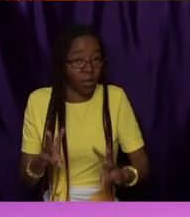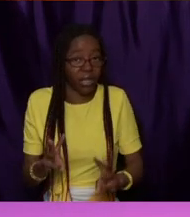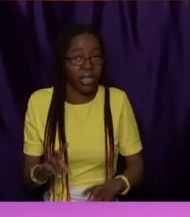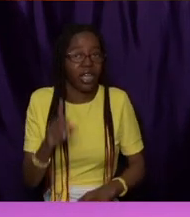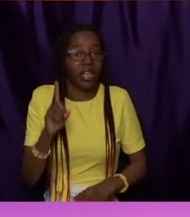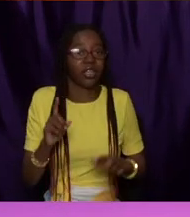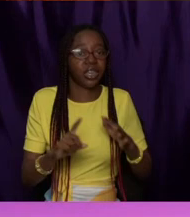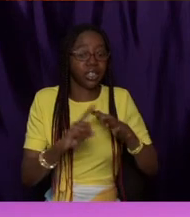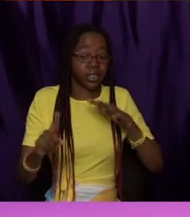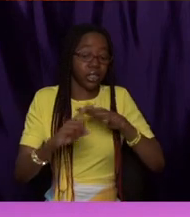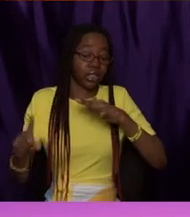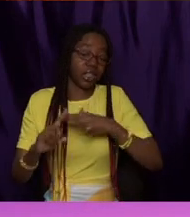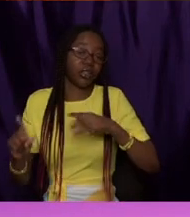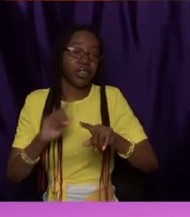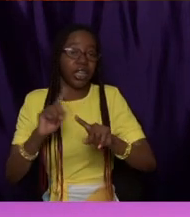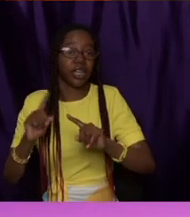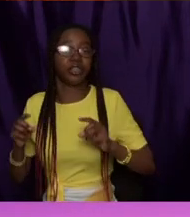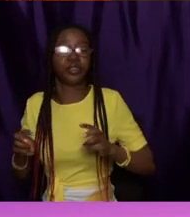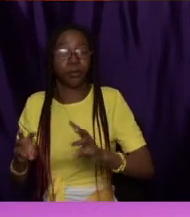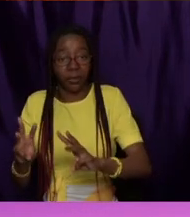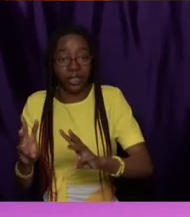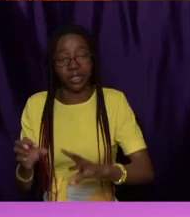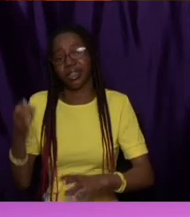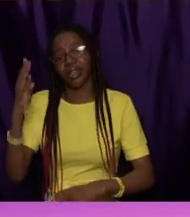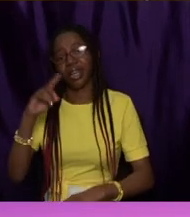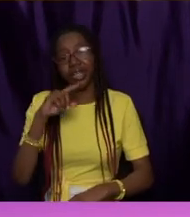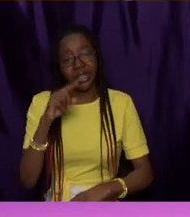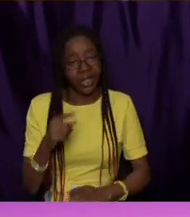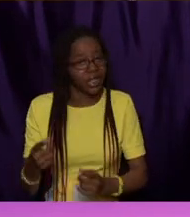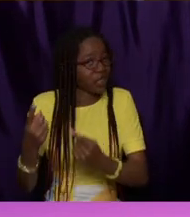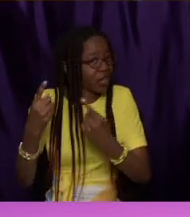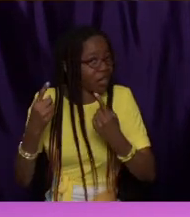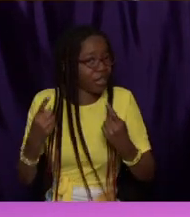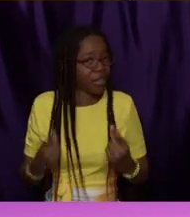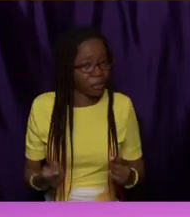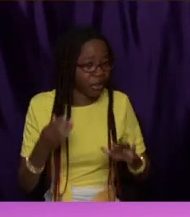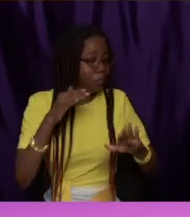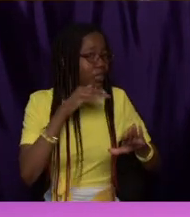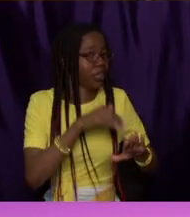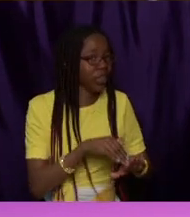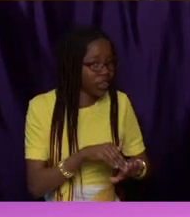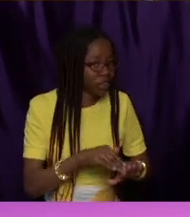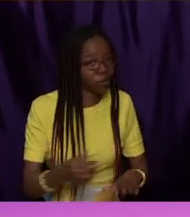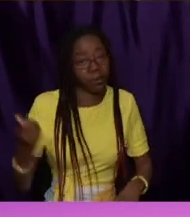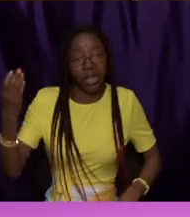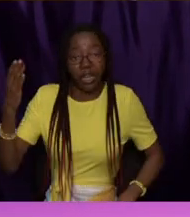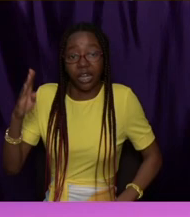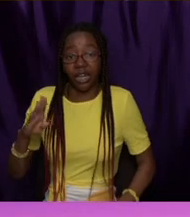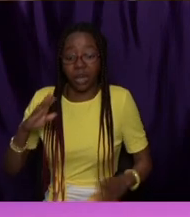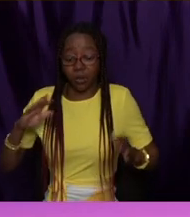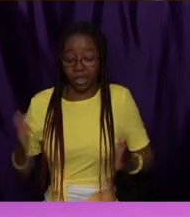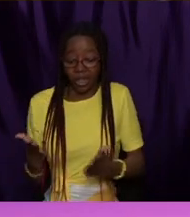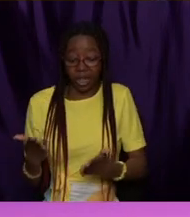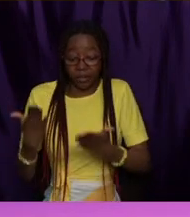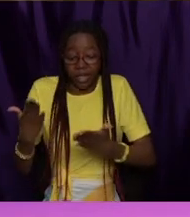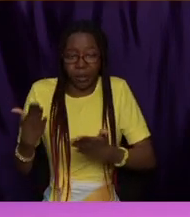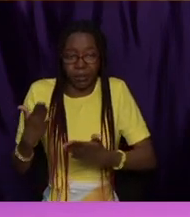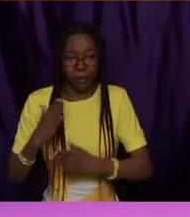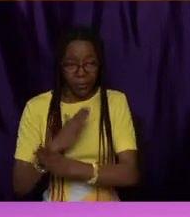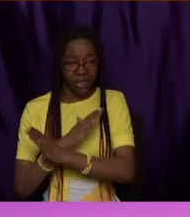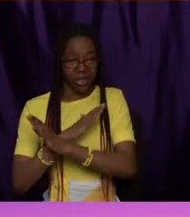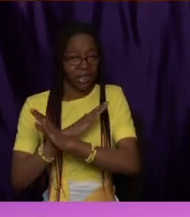they'll flee in seven directions. God said, they're coming up against you, but God's gonna lift up a